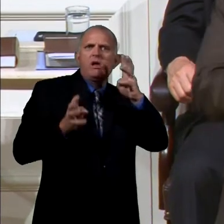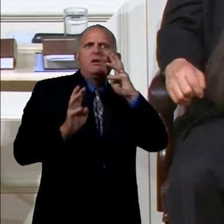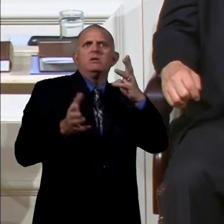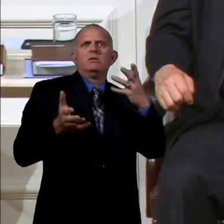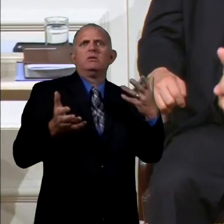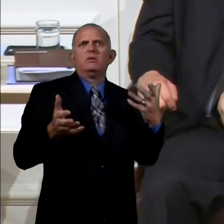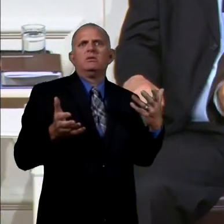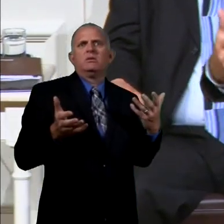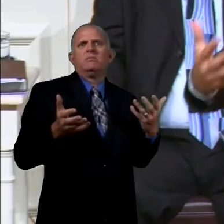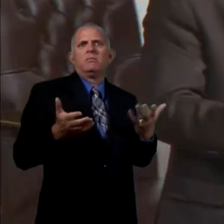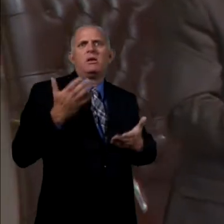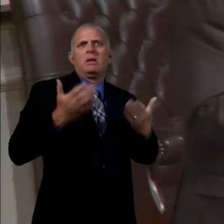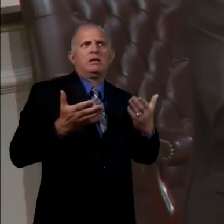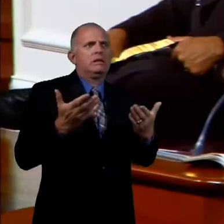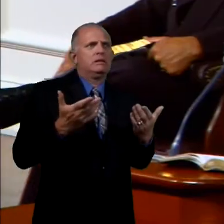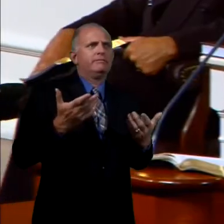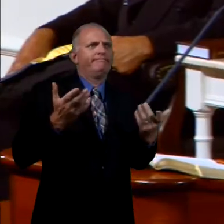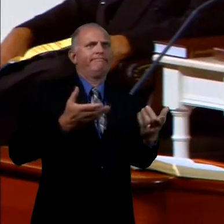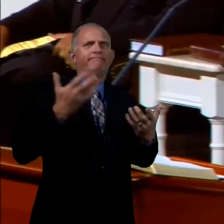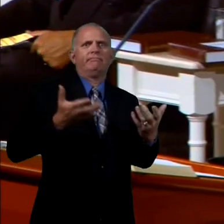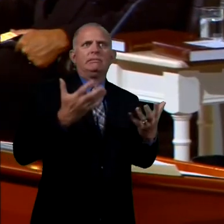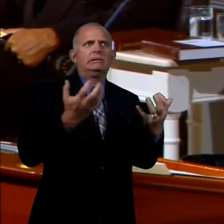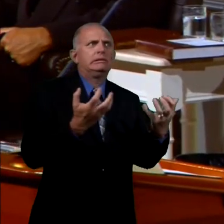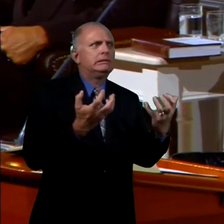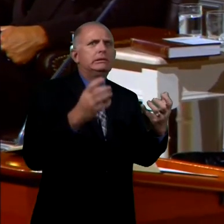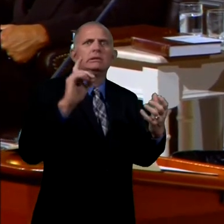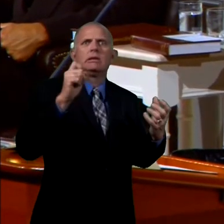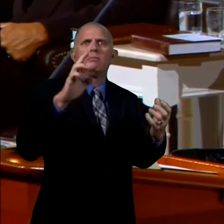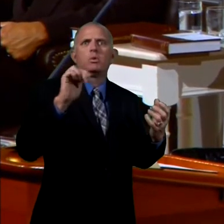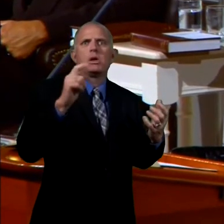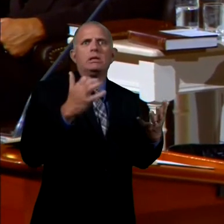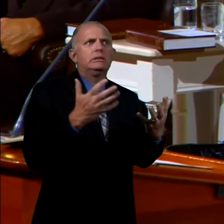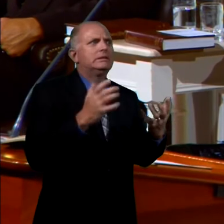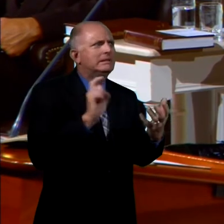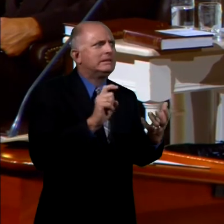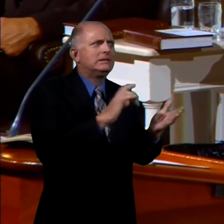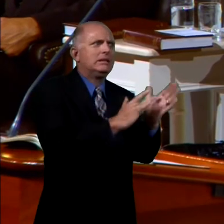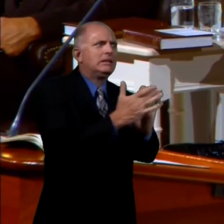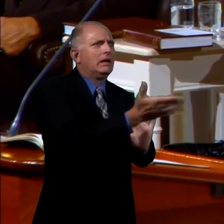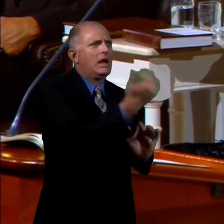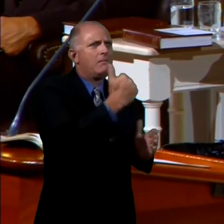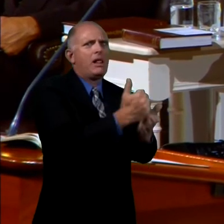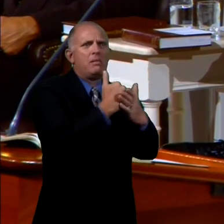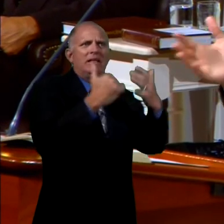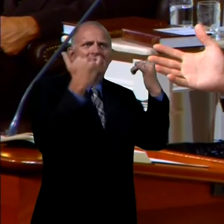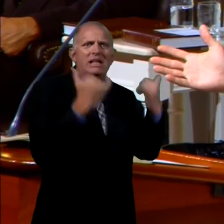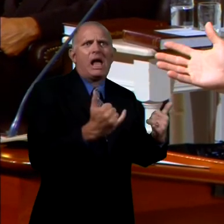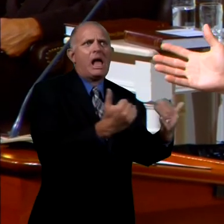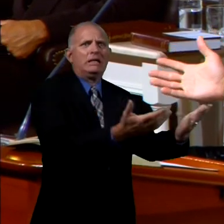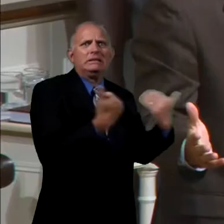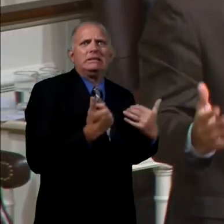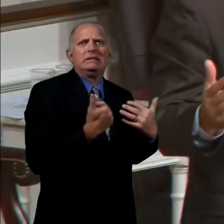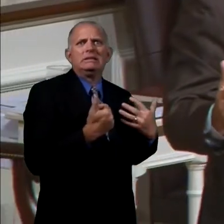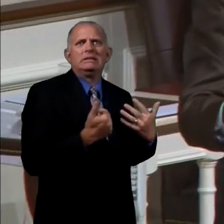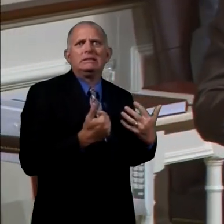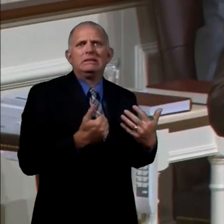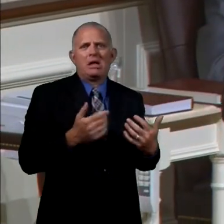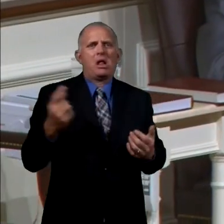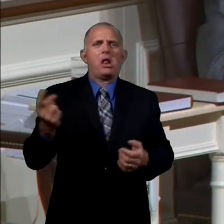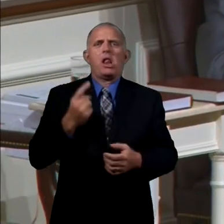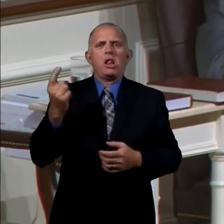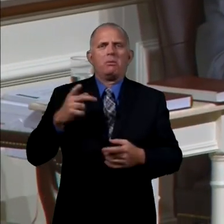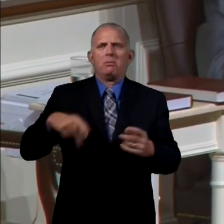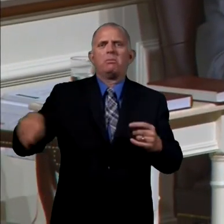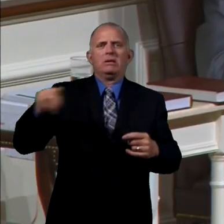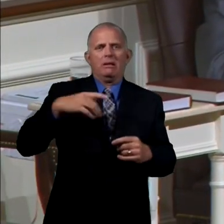maybe a little hysterical or desperate. And he said, Jesus, you've got to help me right now. Isn't that how it always is? People want our help